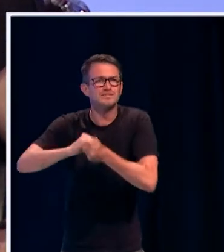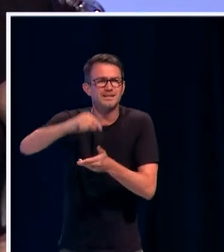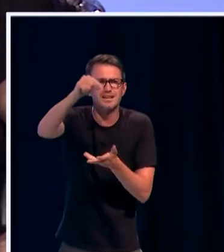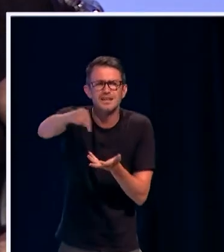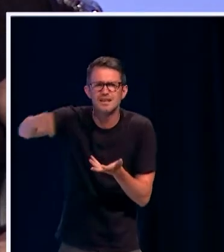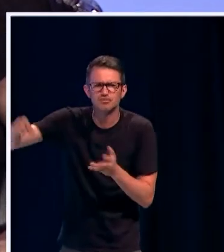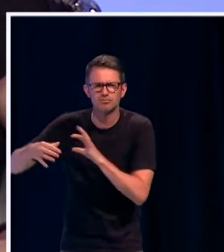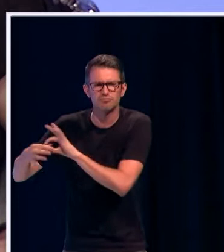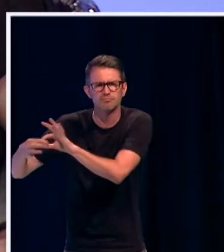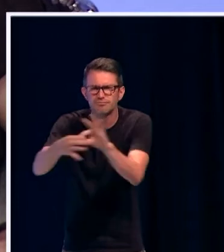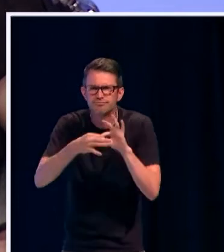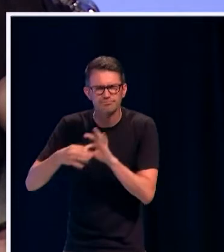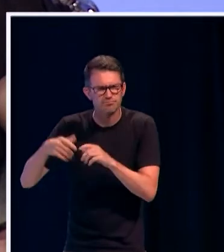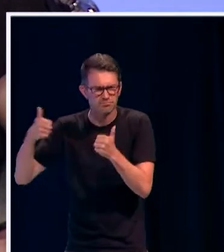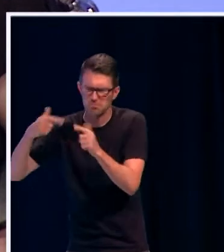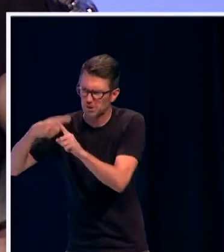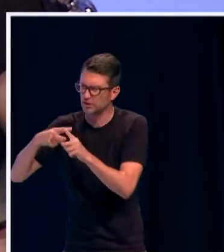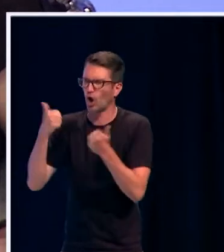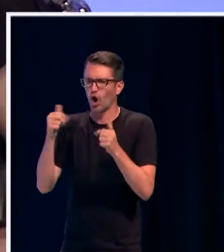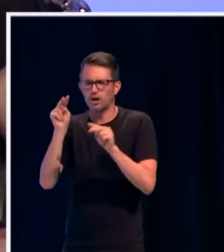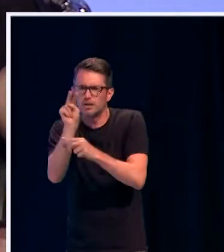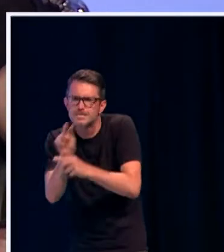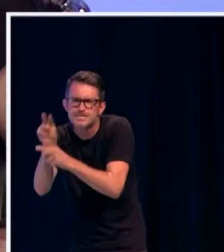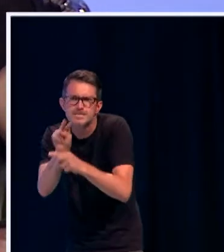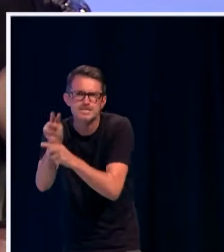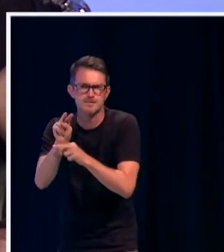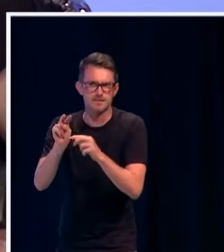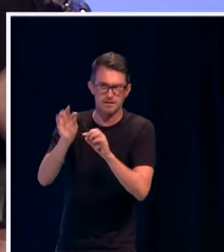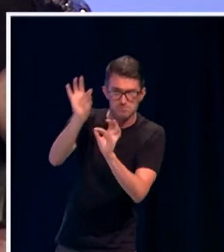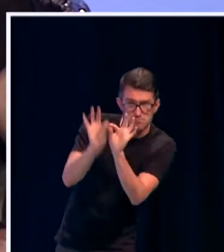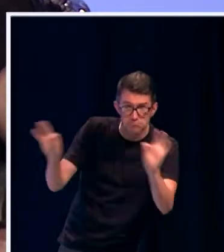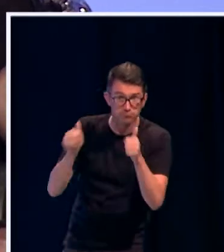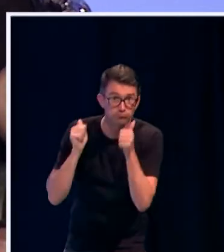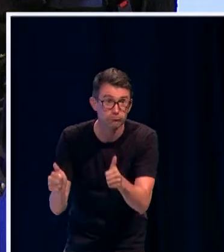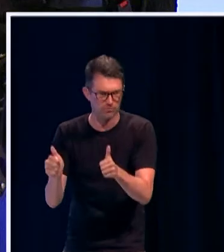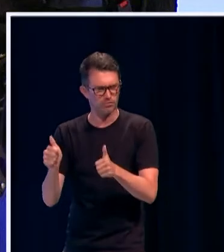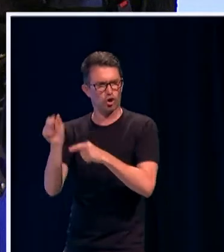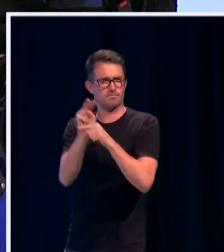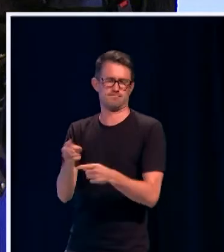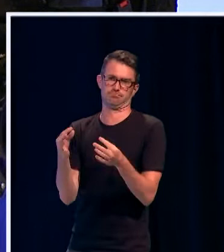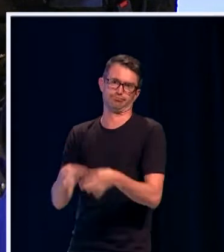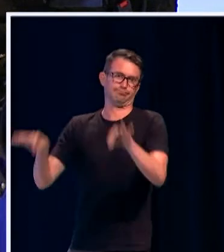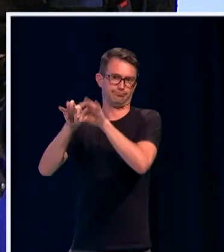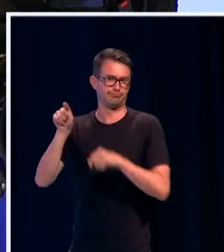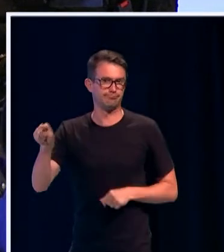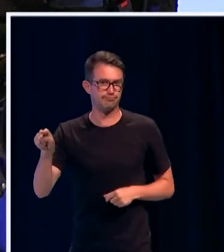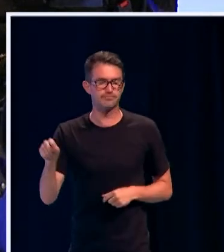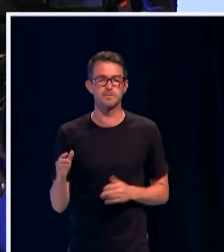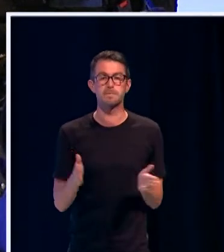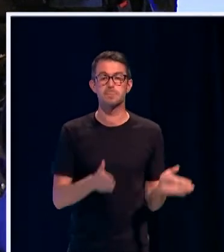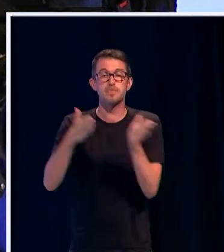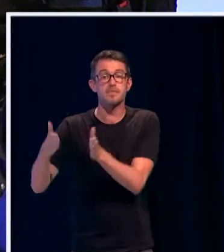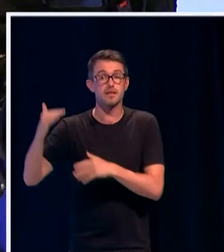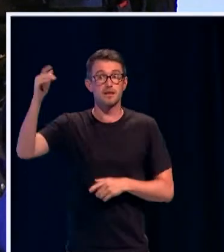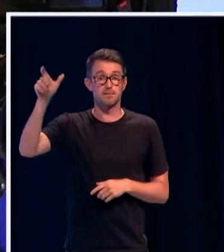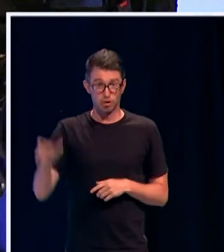Mr. Pratima Gurung. She is a faculty member of Padma Kanya College and an activist to ensure